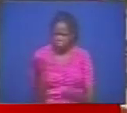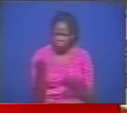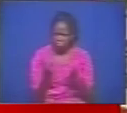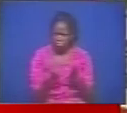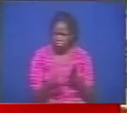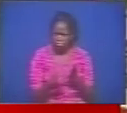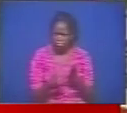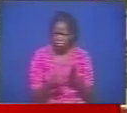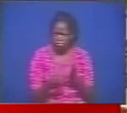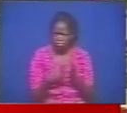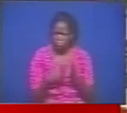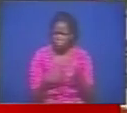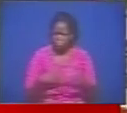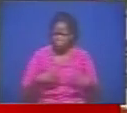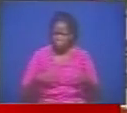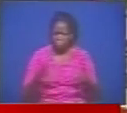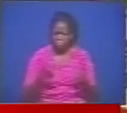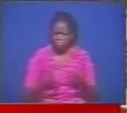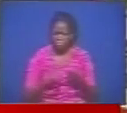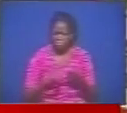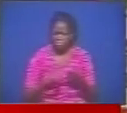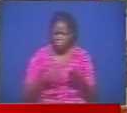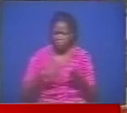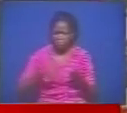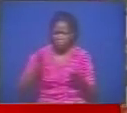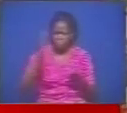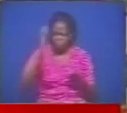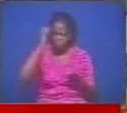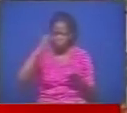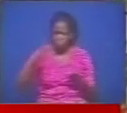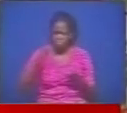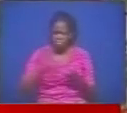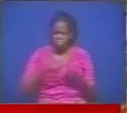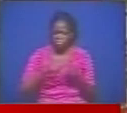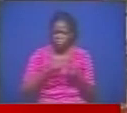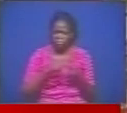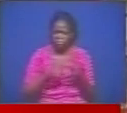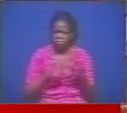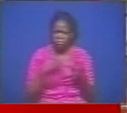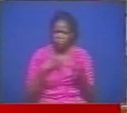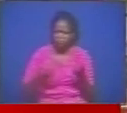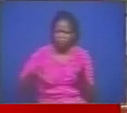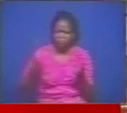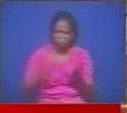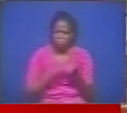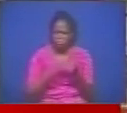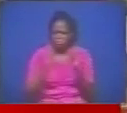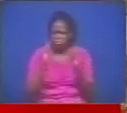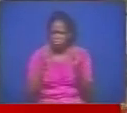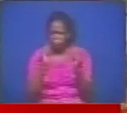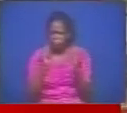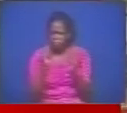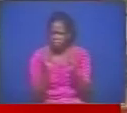health sector and the higher education sector. We would not want to see a repeat of unrest in the public service,